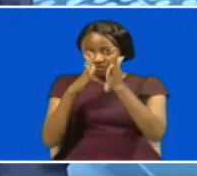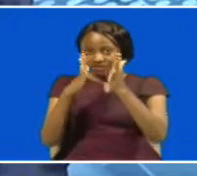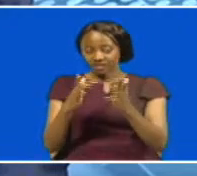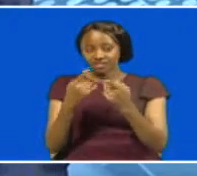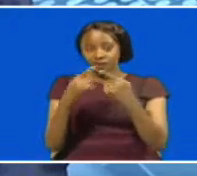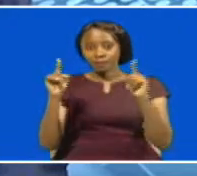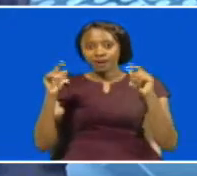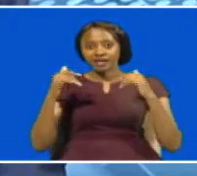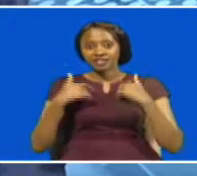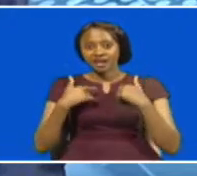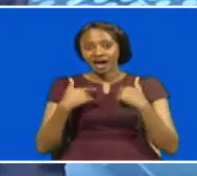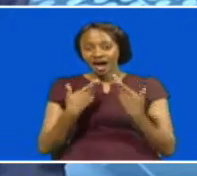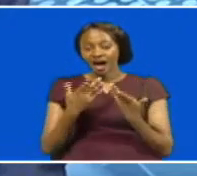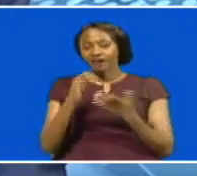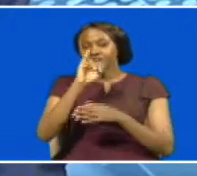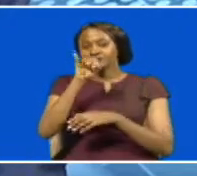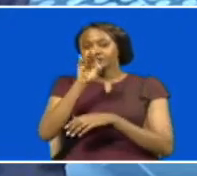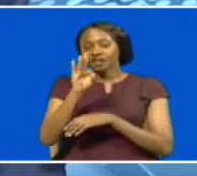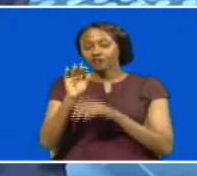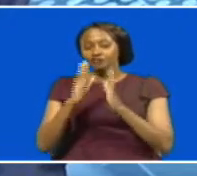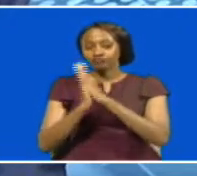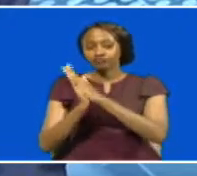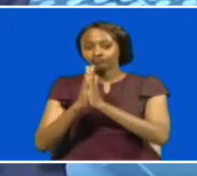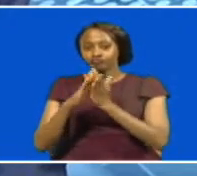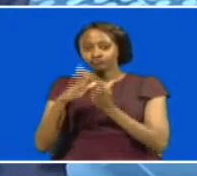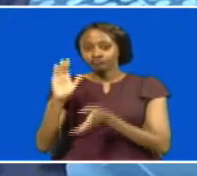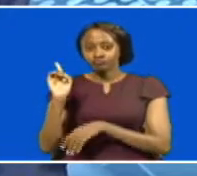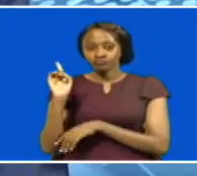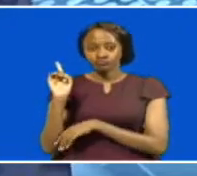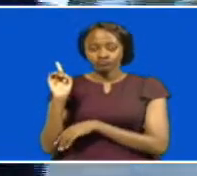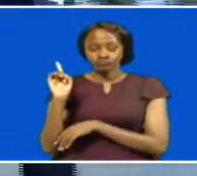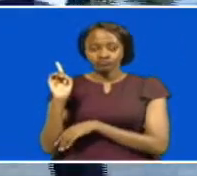affairs reporter Jeff Kirui with the details.